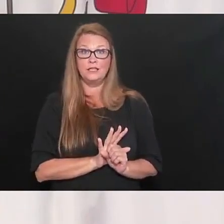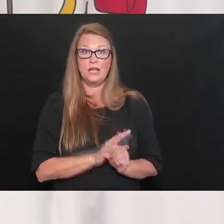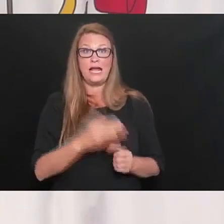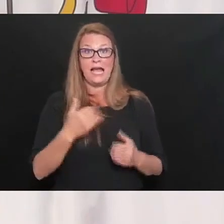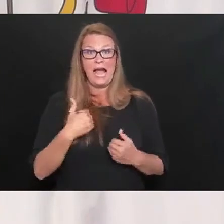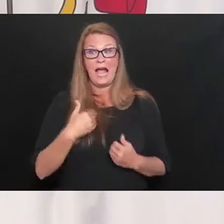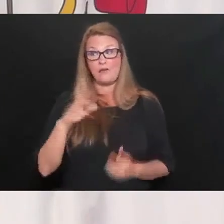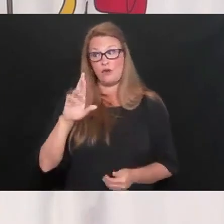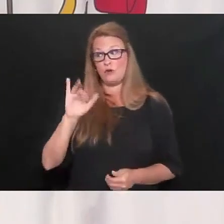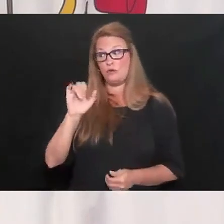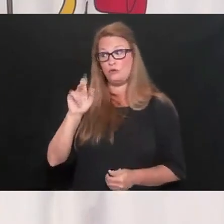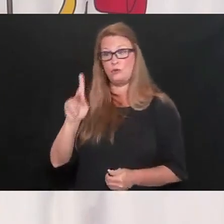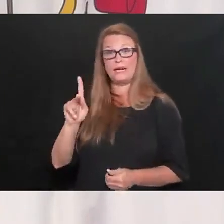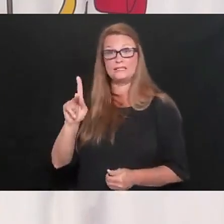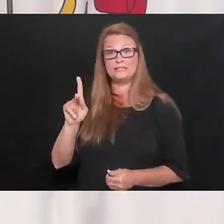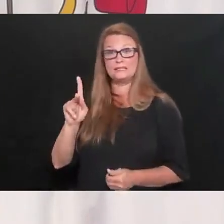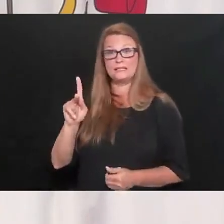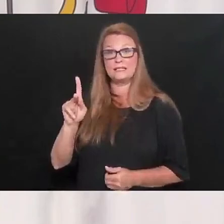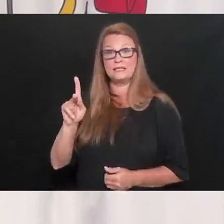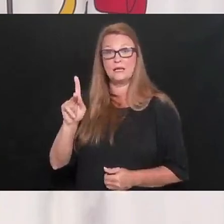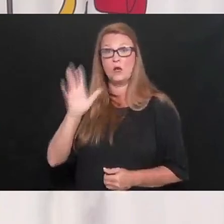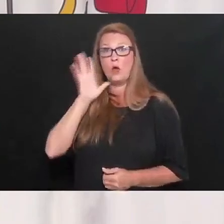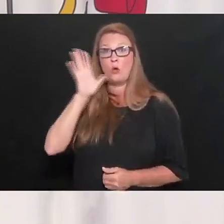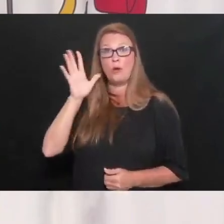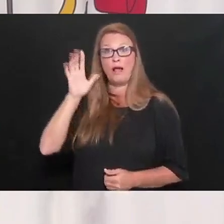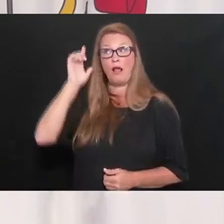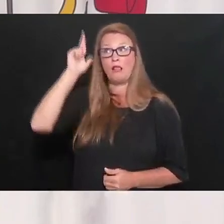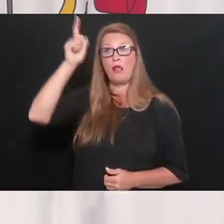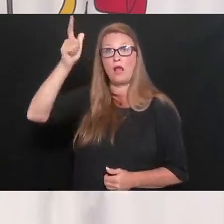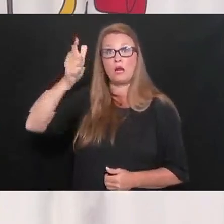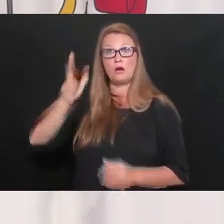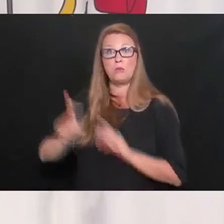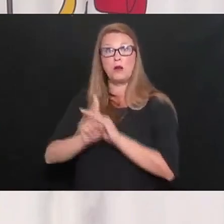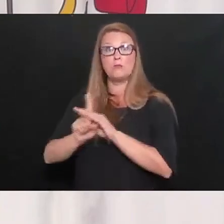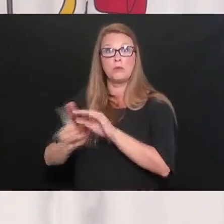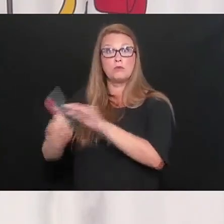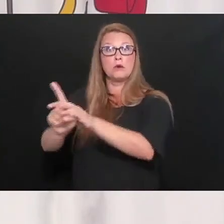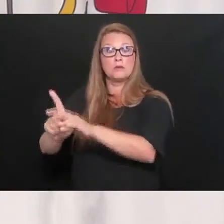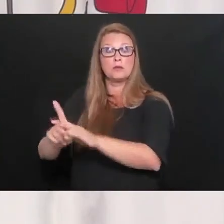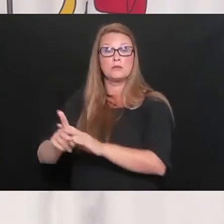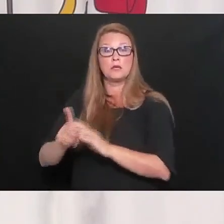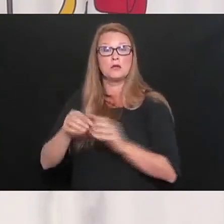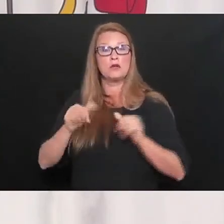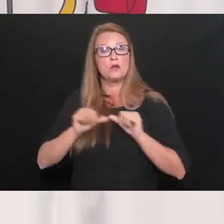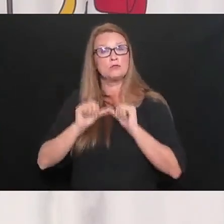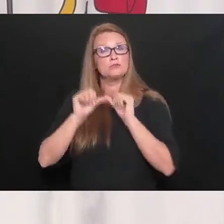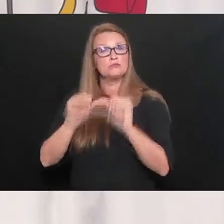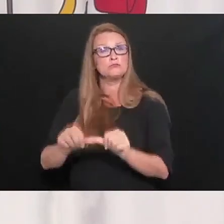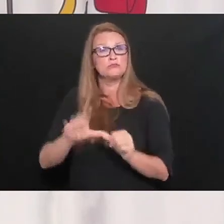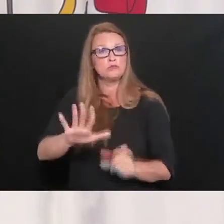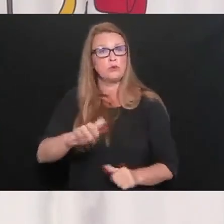risk to getting side effects that linger on and on and on and can go all throughout your life.